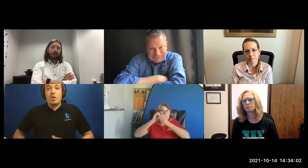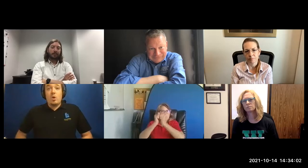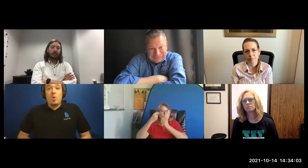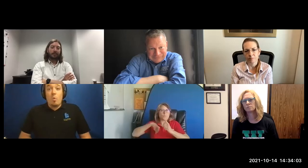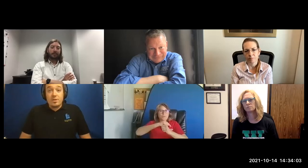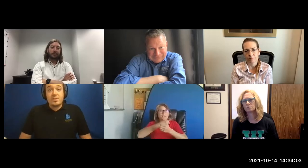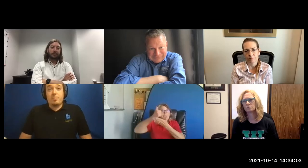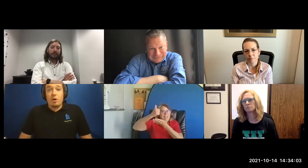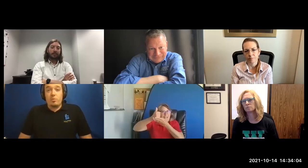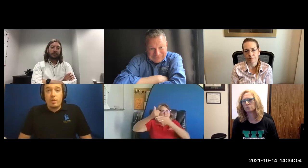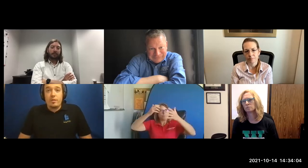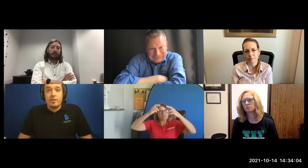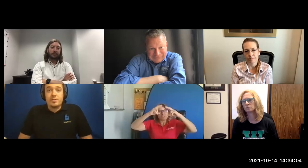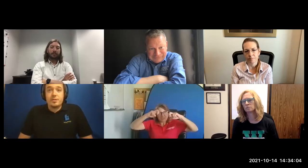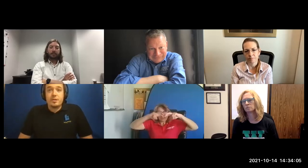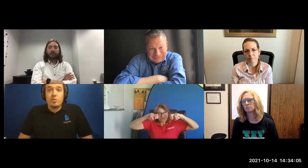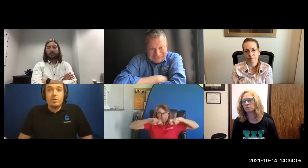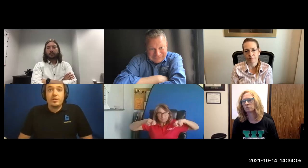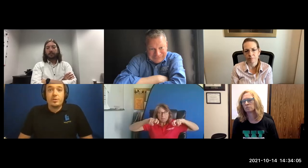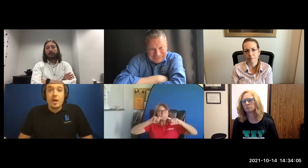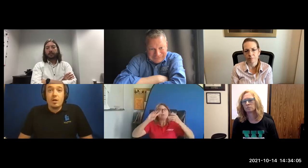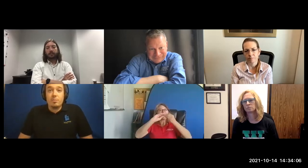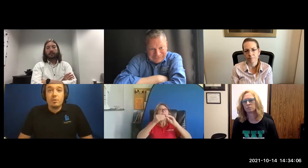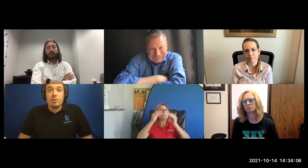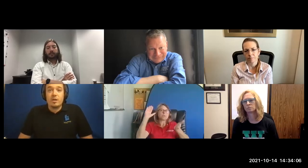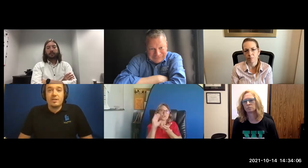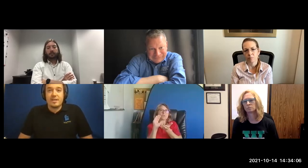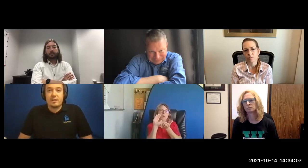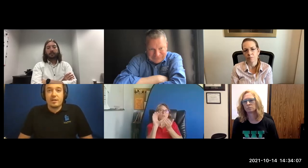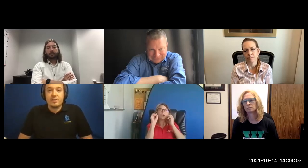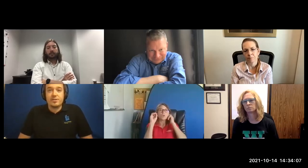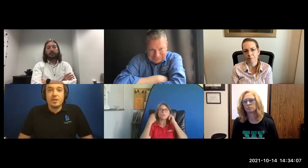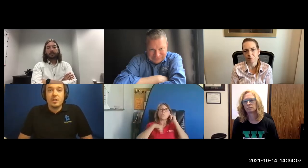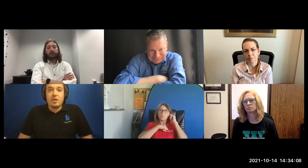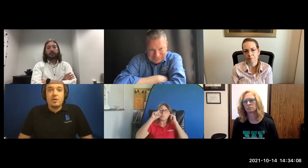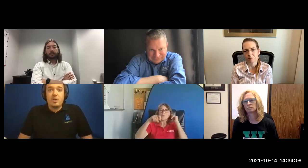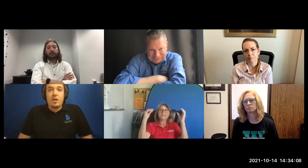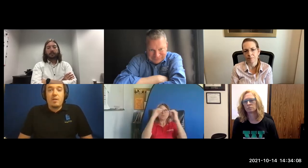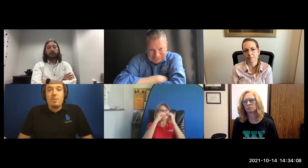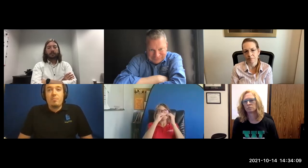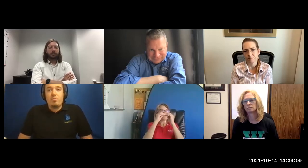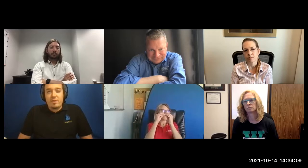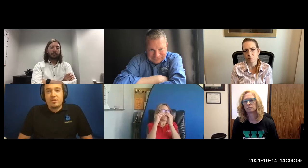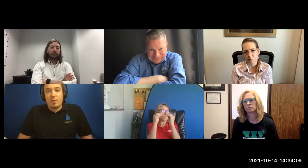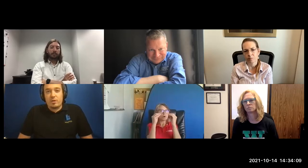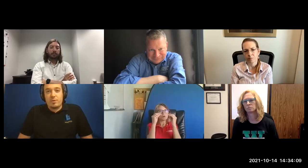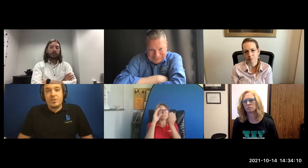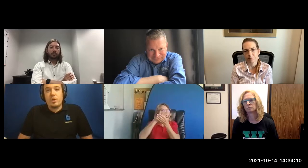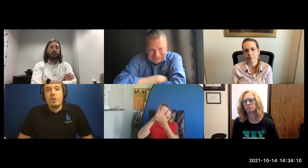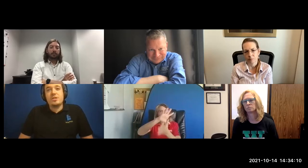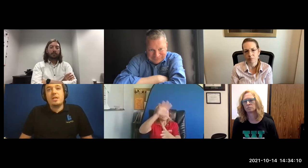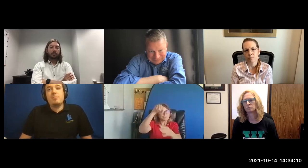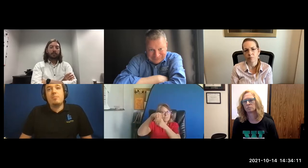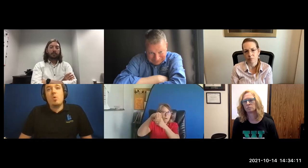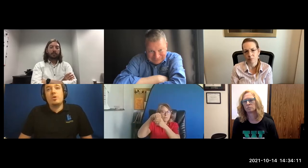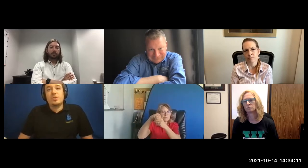NWEA wants to partner with us in order to help look at these analytics with the small numbers. So